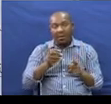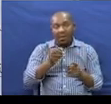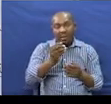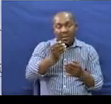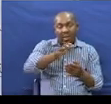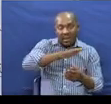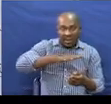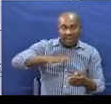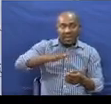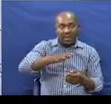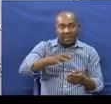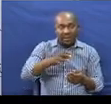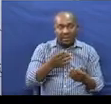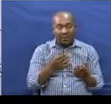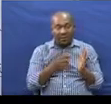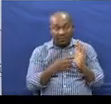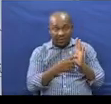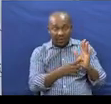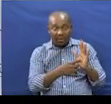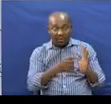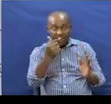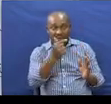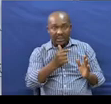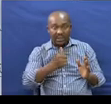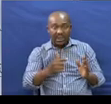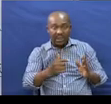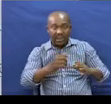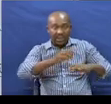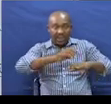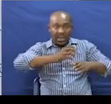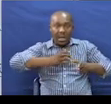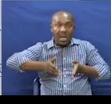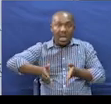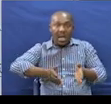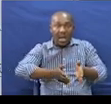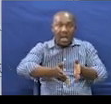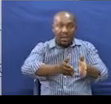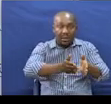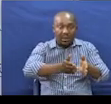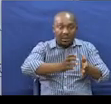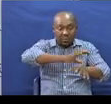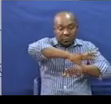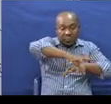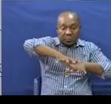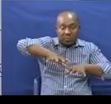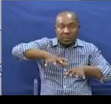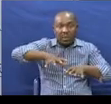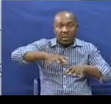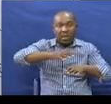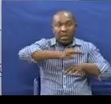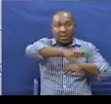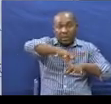the lake zone, those part of Mwanza, Musoma, Bukobas, they are highly dominated by having a very fertile